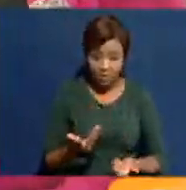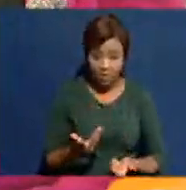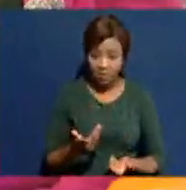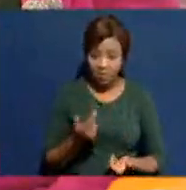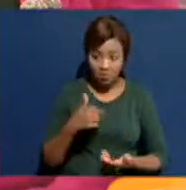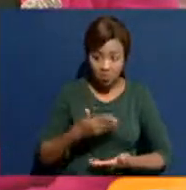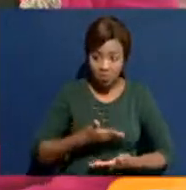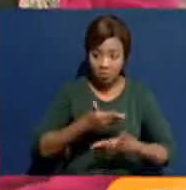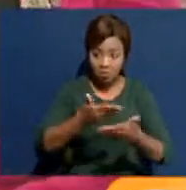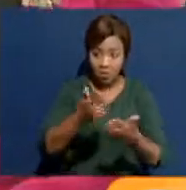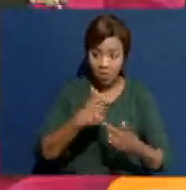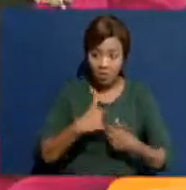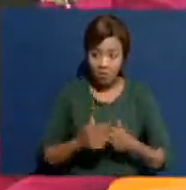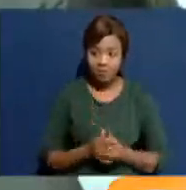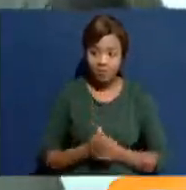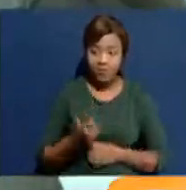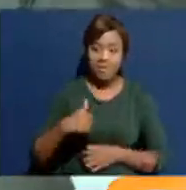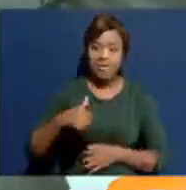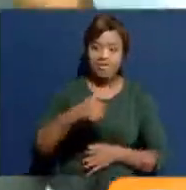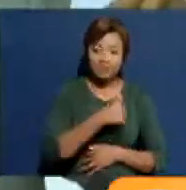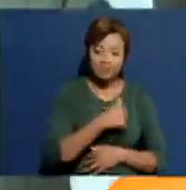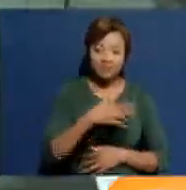Yes, we did.